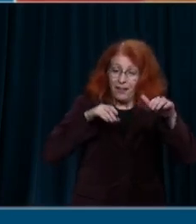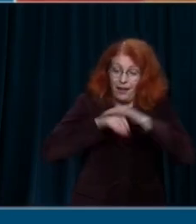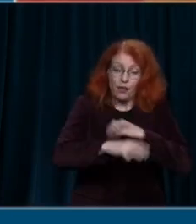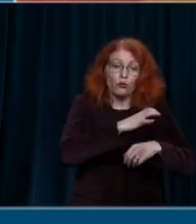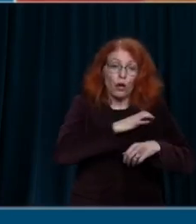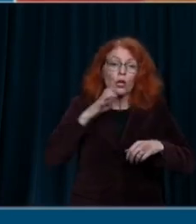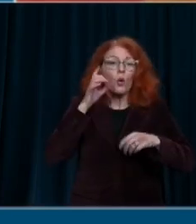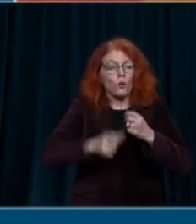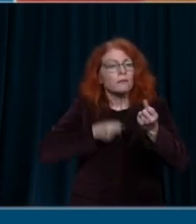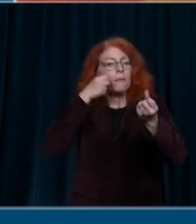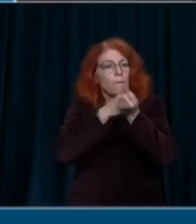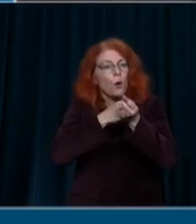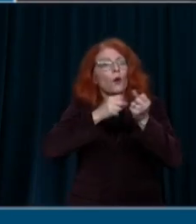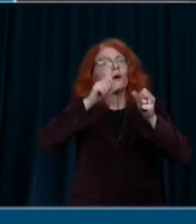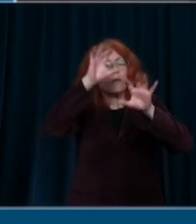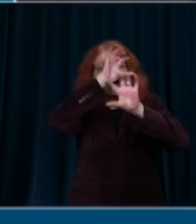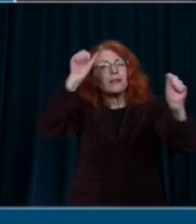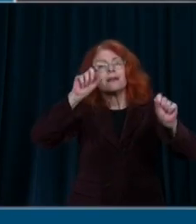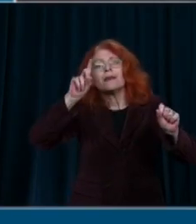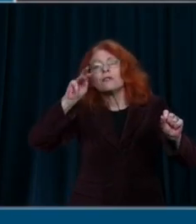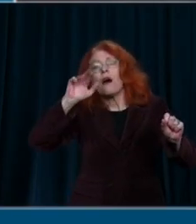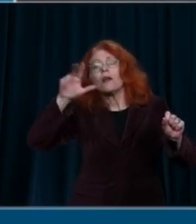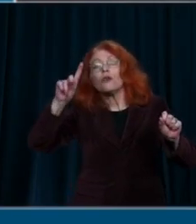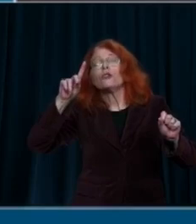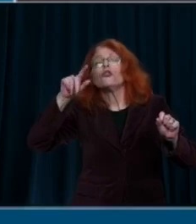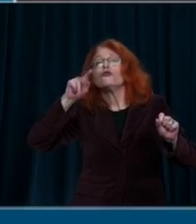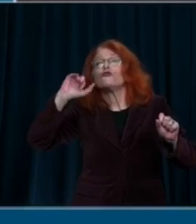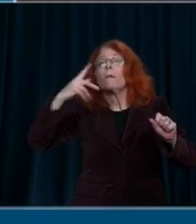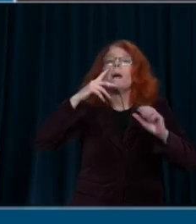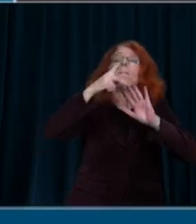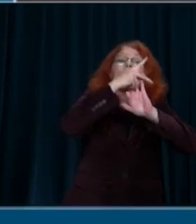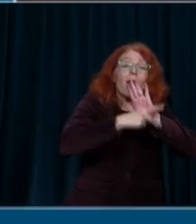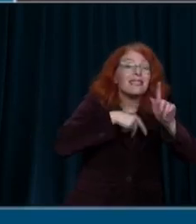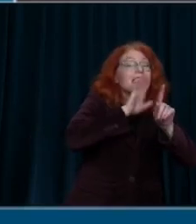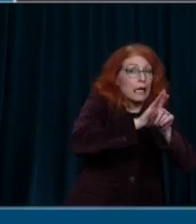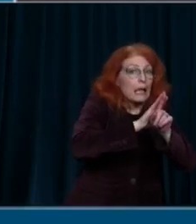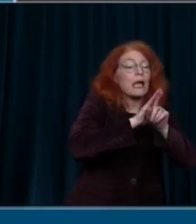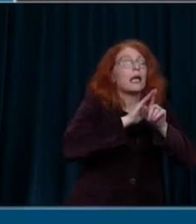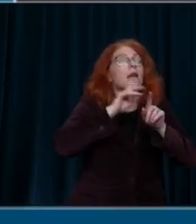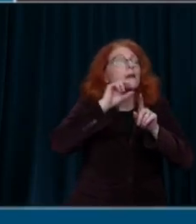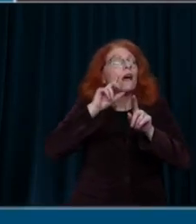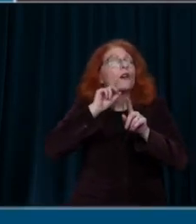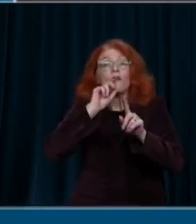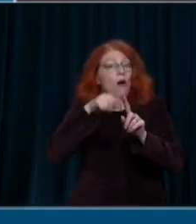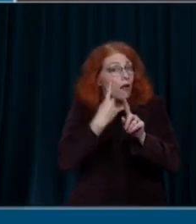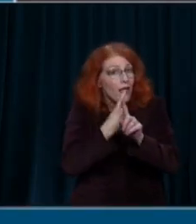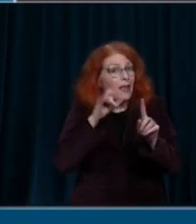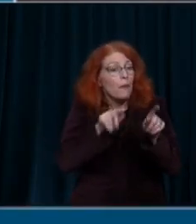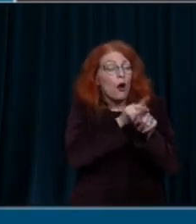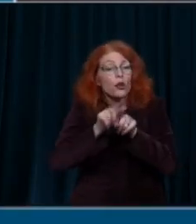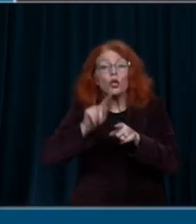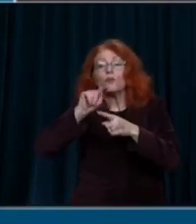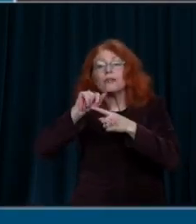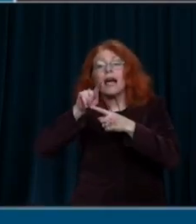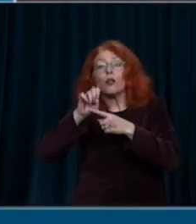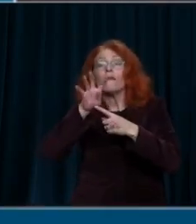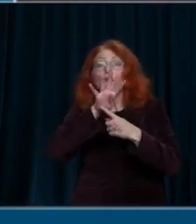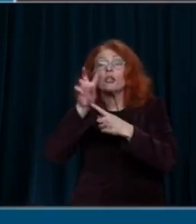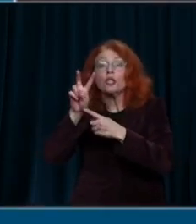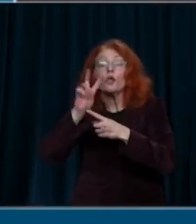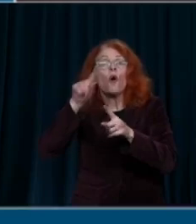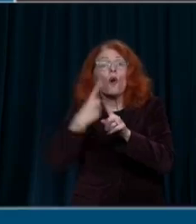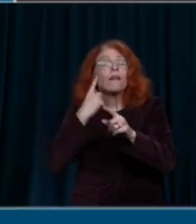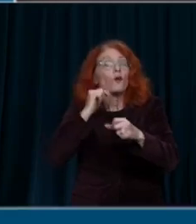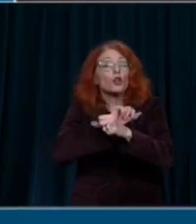going to support the President Donald Trump policies, the remaining Mexico policies, and not only that, but the Title 42 is not only for